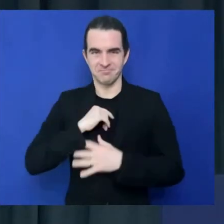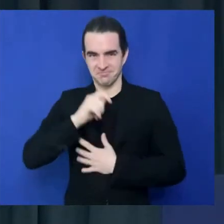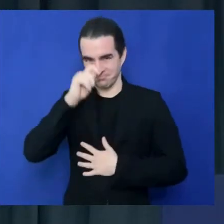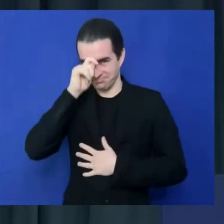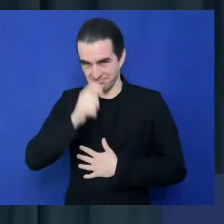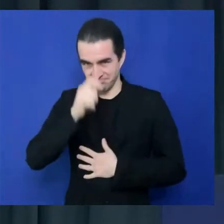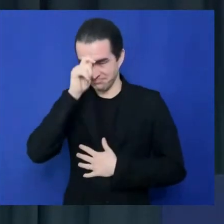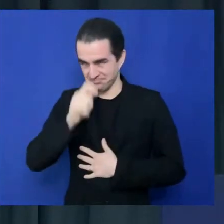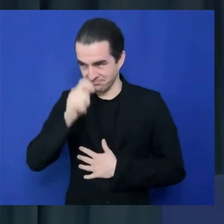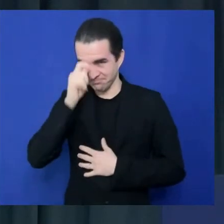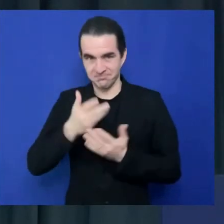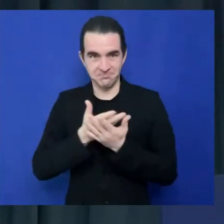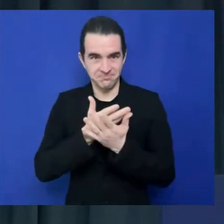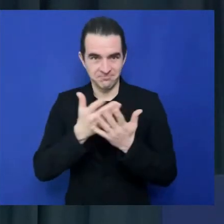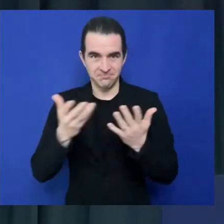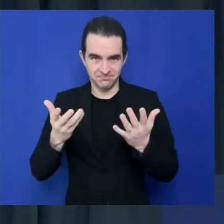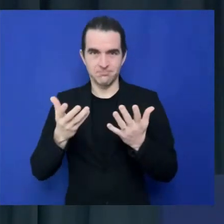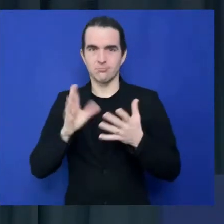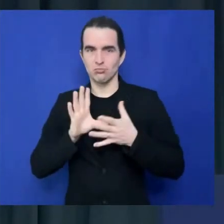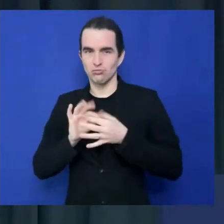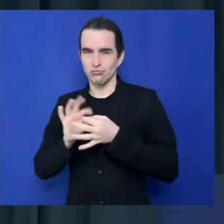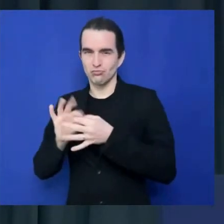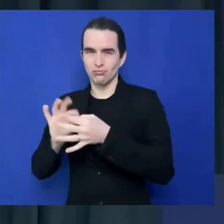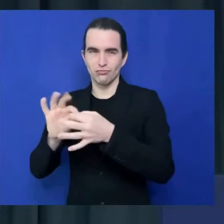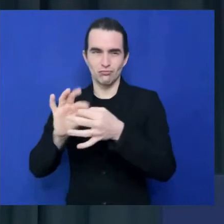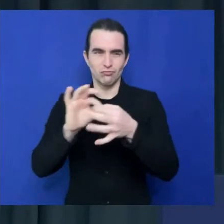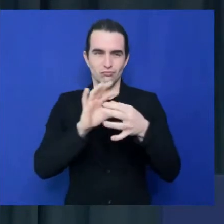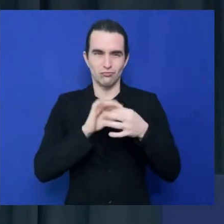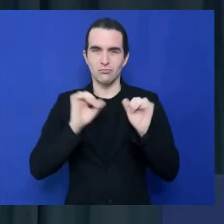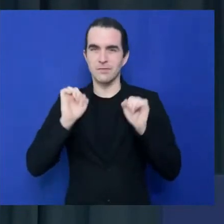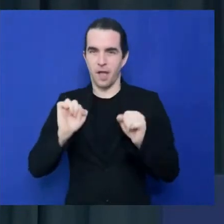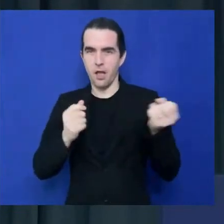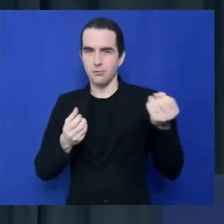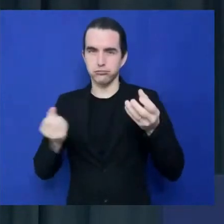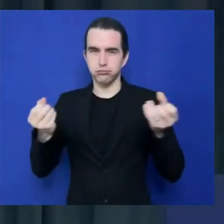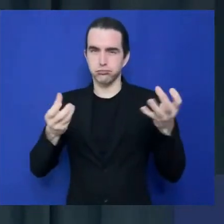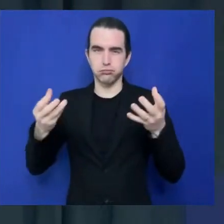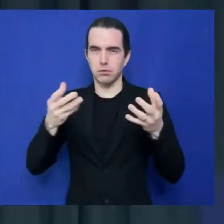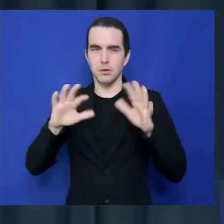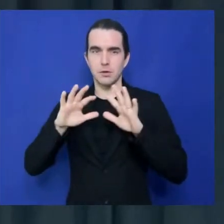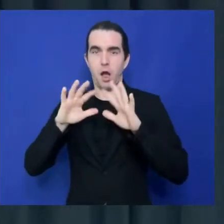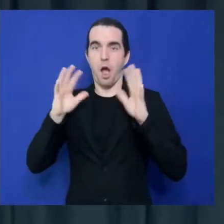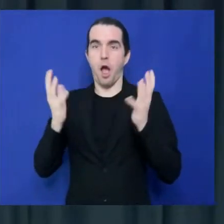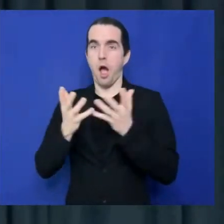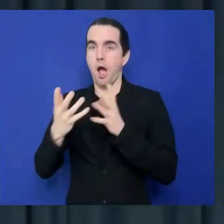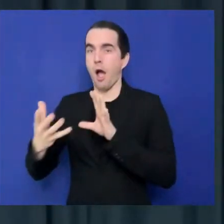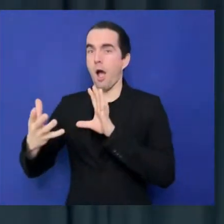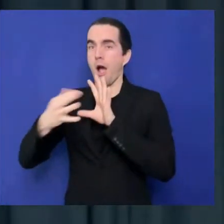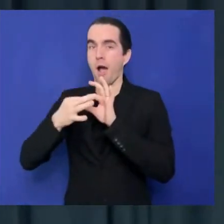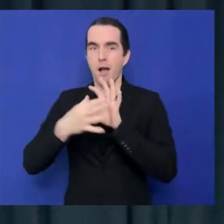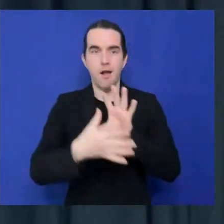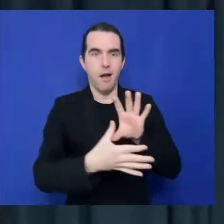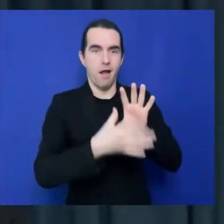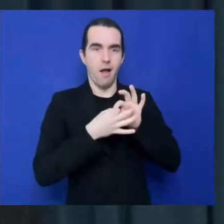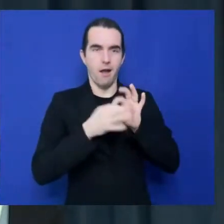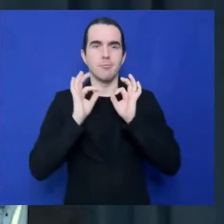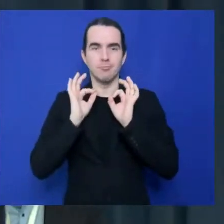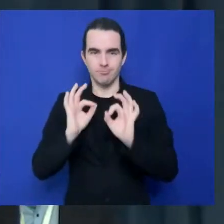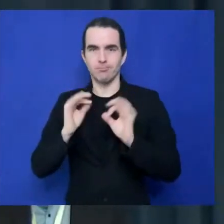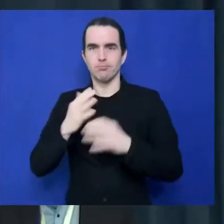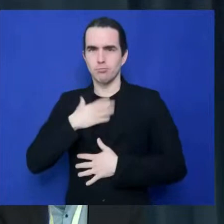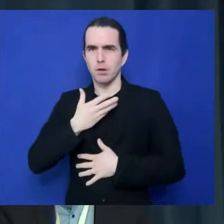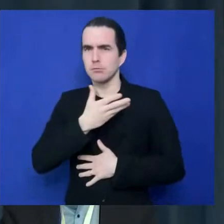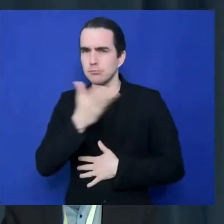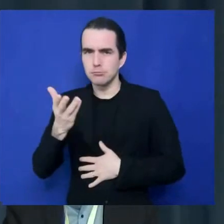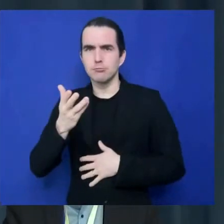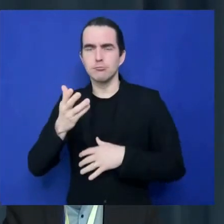such hope, which I do have because the stories of catching up with so many of us over 2 years and the extraordinary things that have